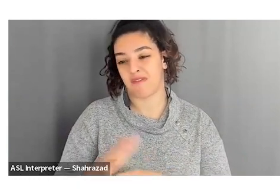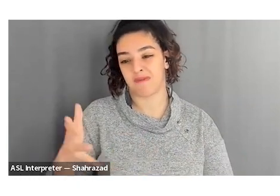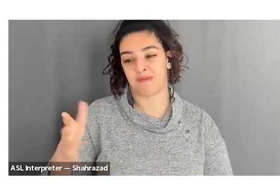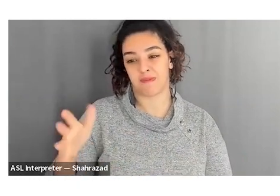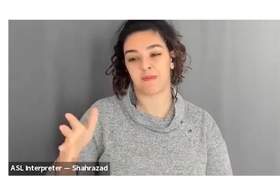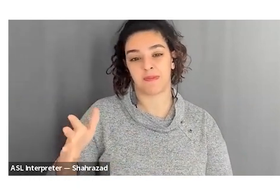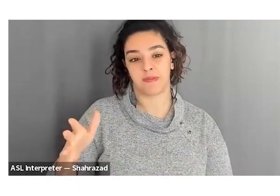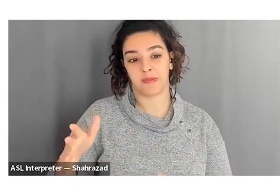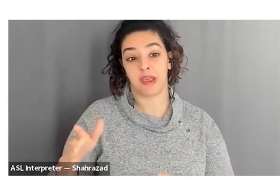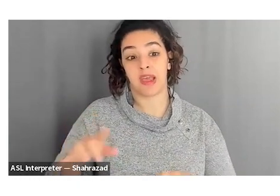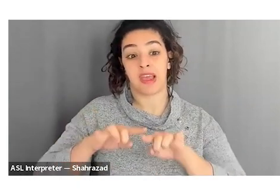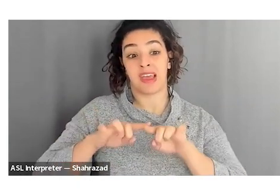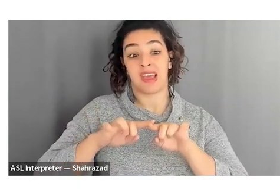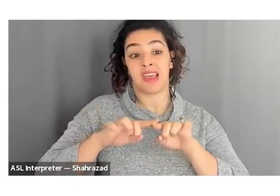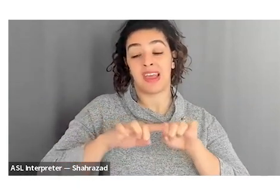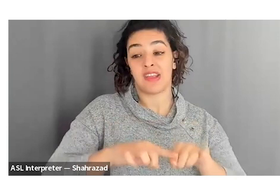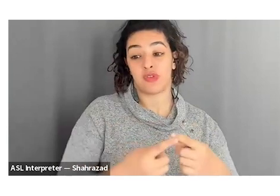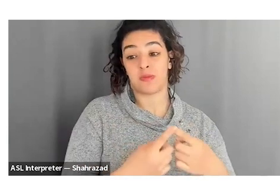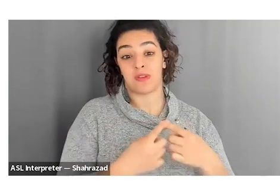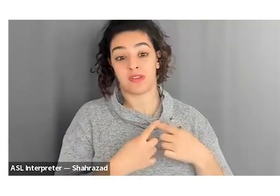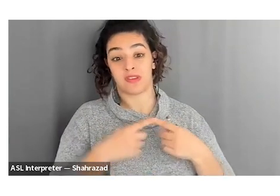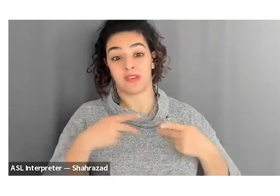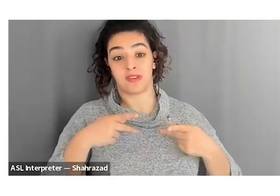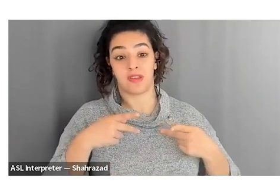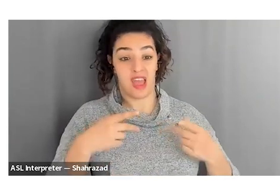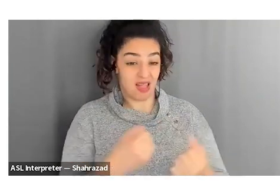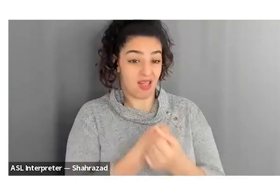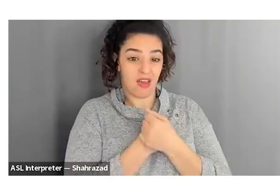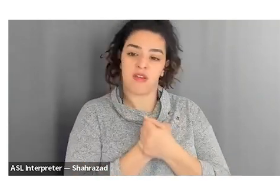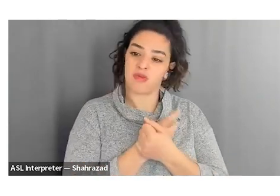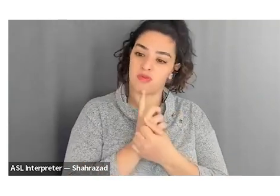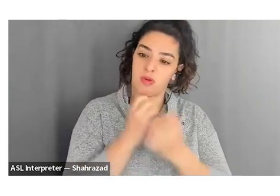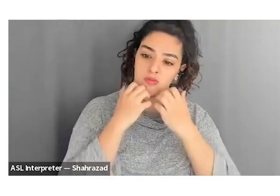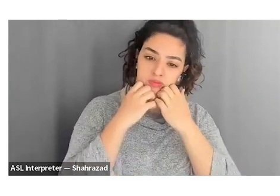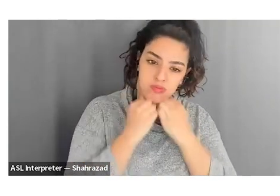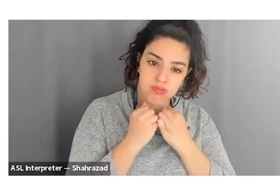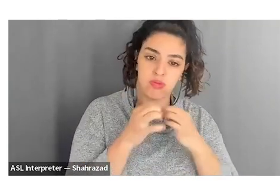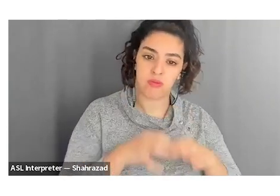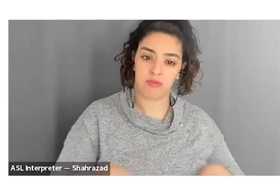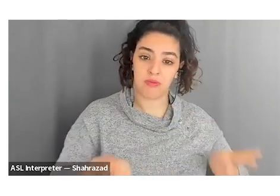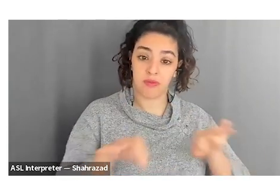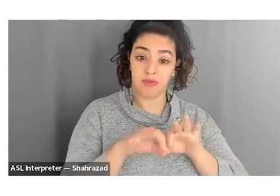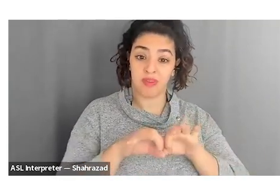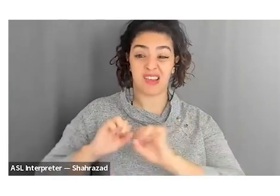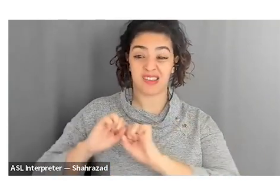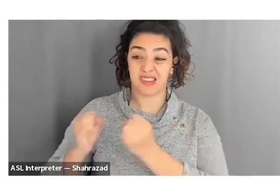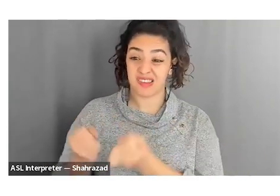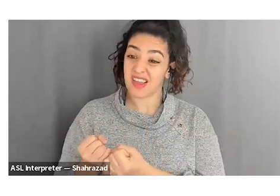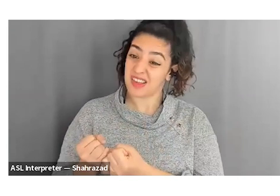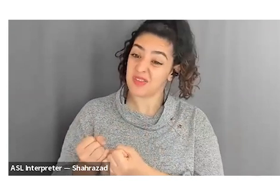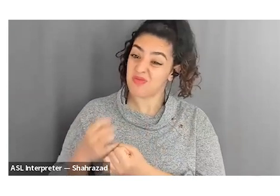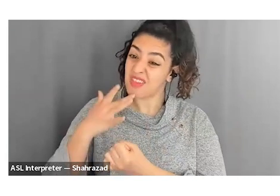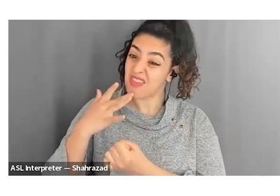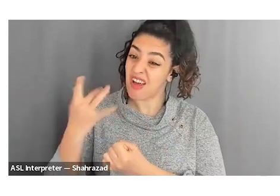our interdependence and love are sacred, and society is blessed to experience it.